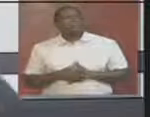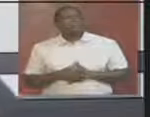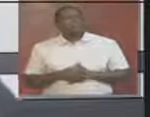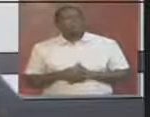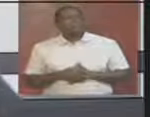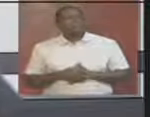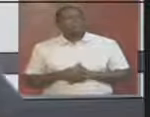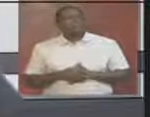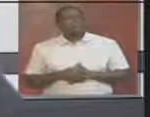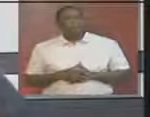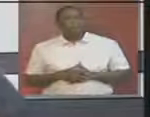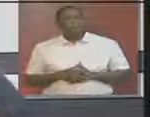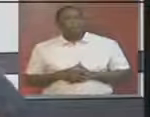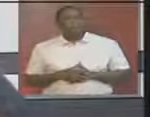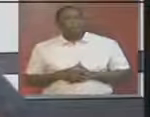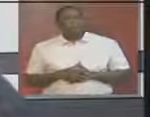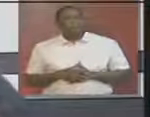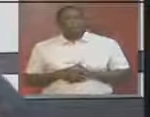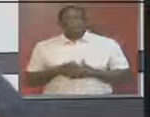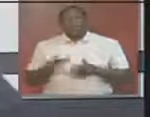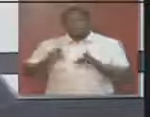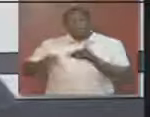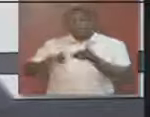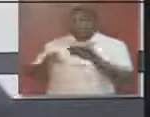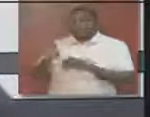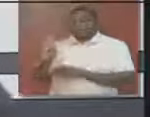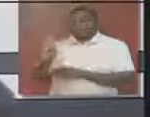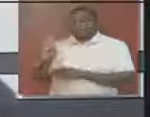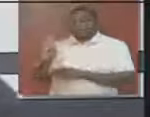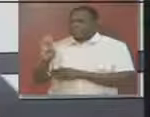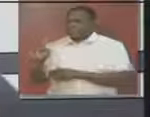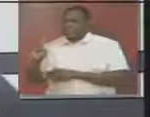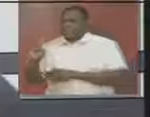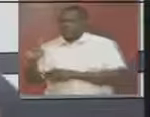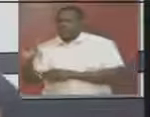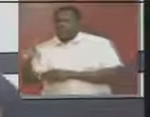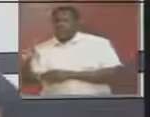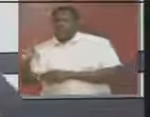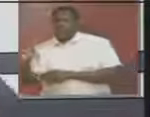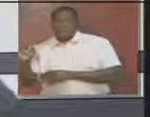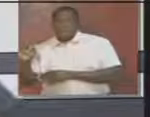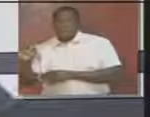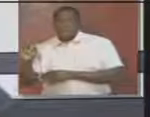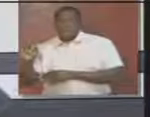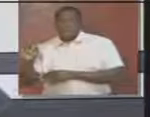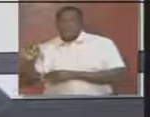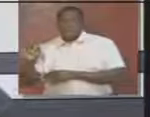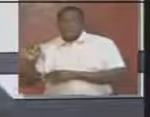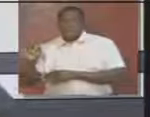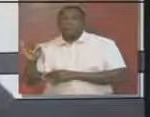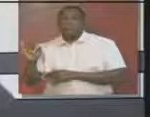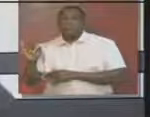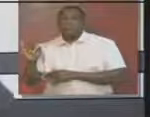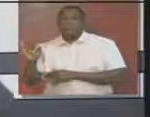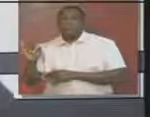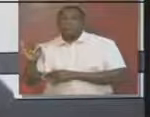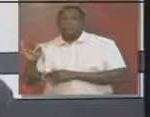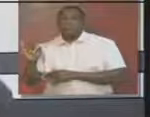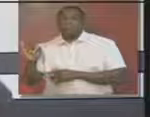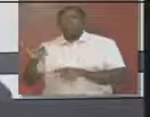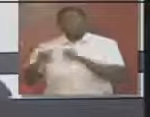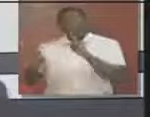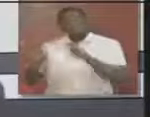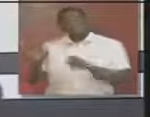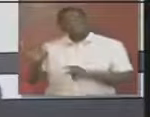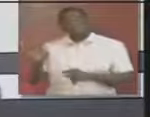that just having a BMI greater than or equal to 30 puts you at a 2 times increased risk